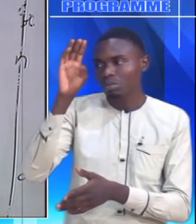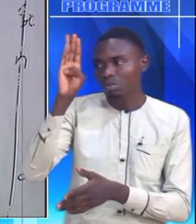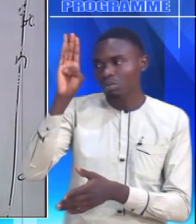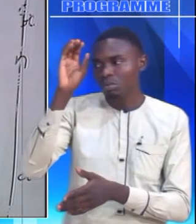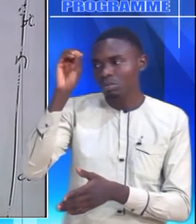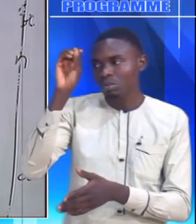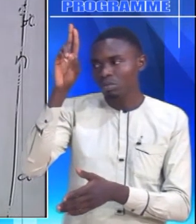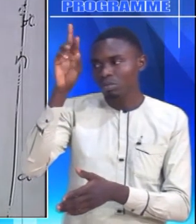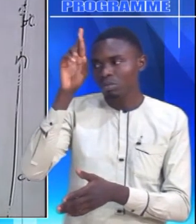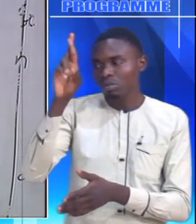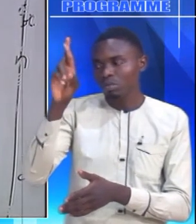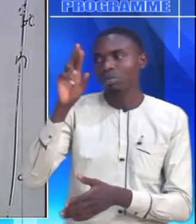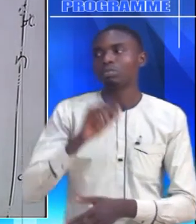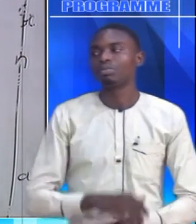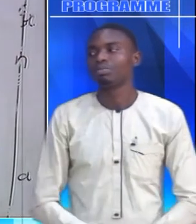Harbor.